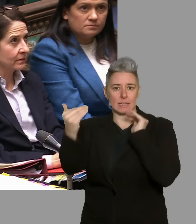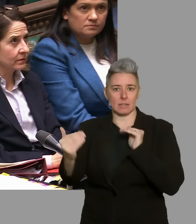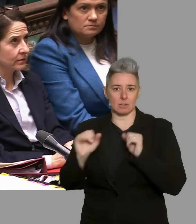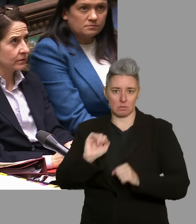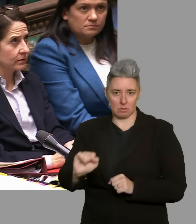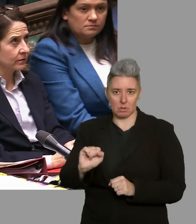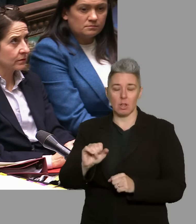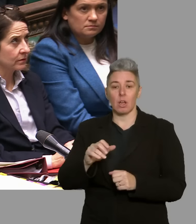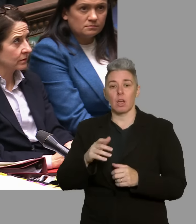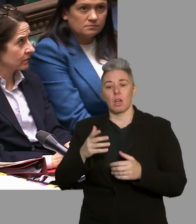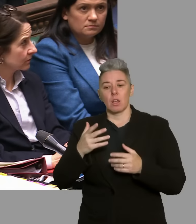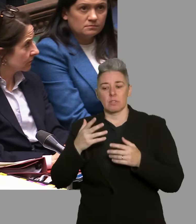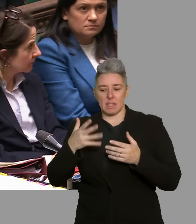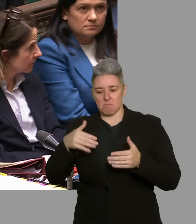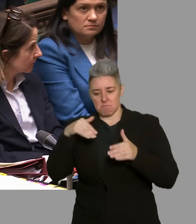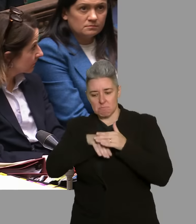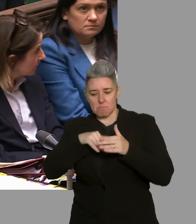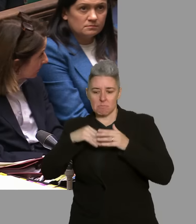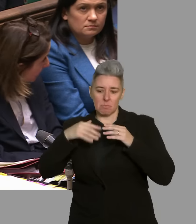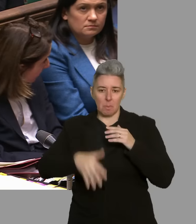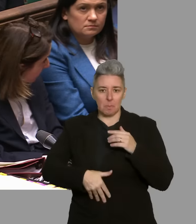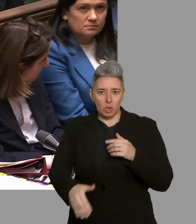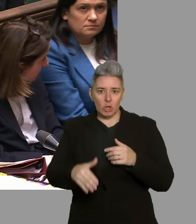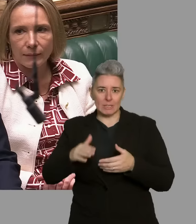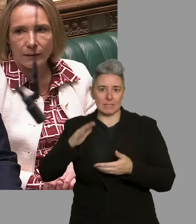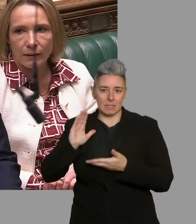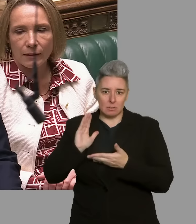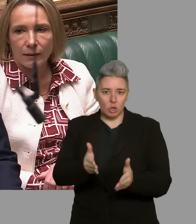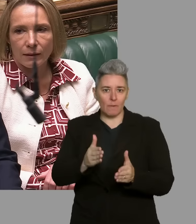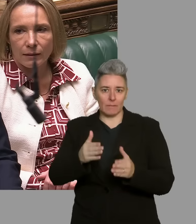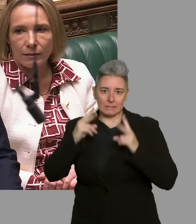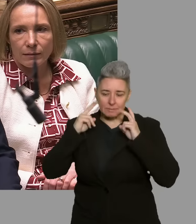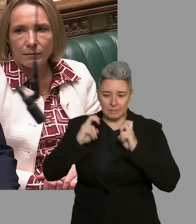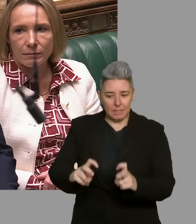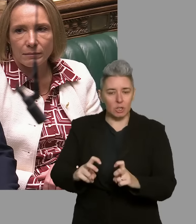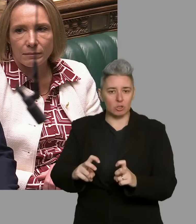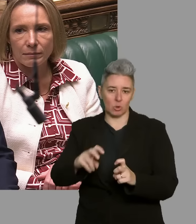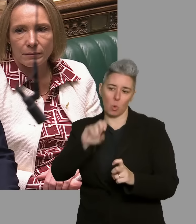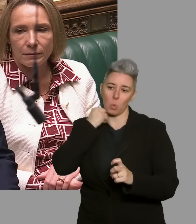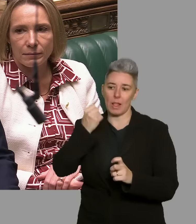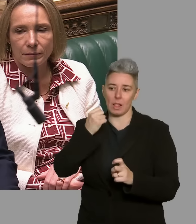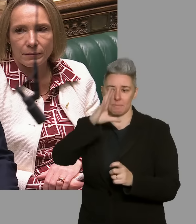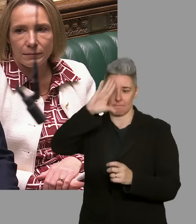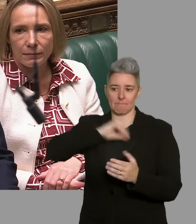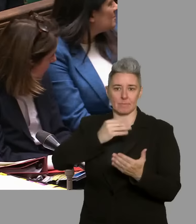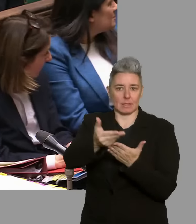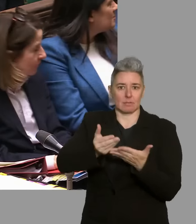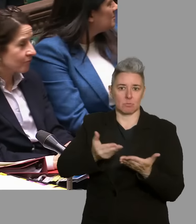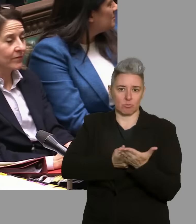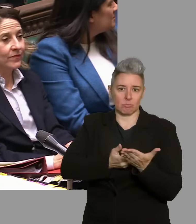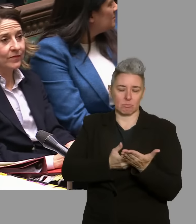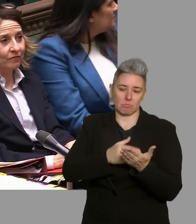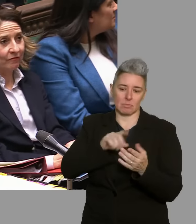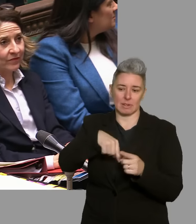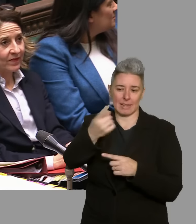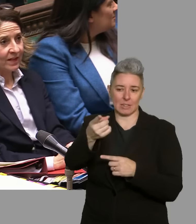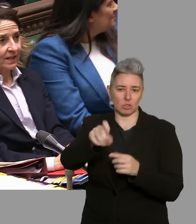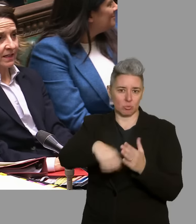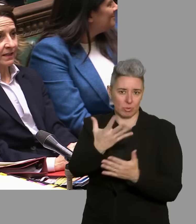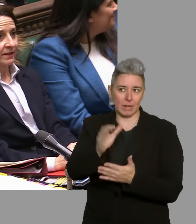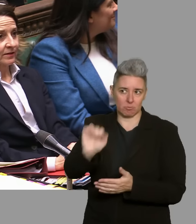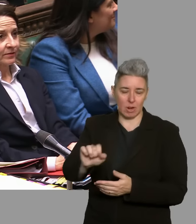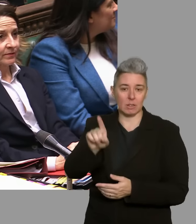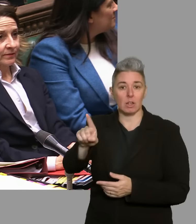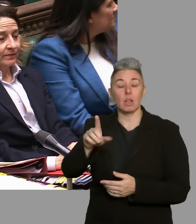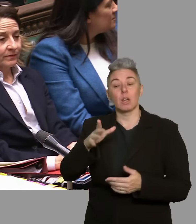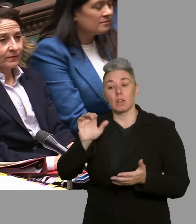Assessment are due to report in spring of next year, as he says. It's right that the recommendations of both of them are closely considered in